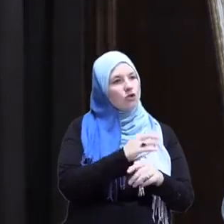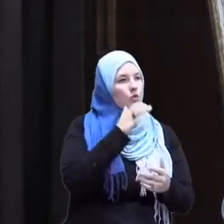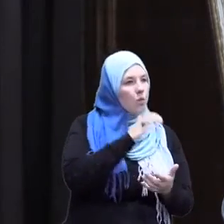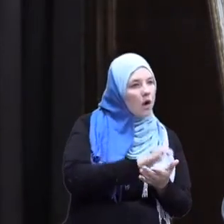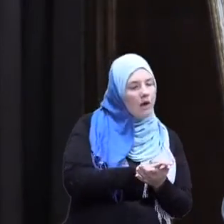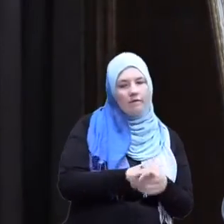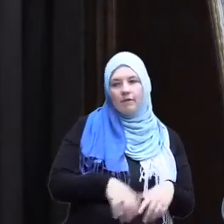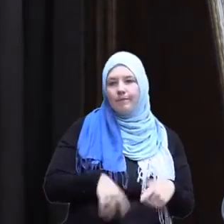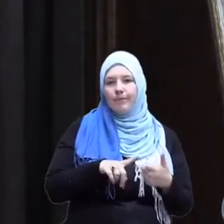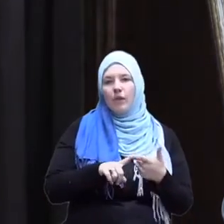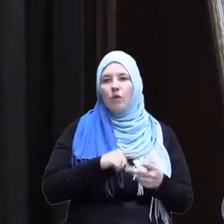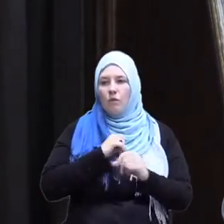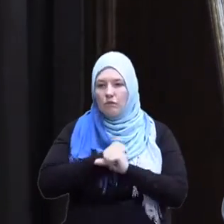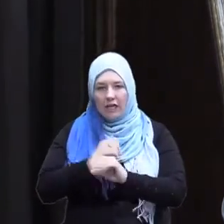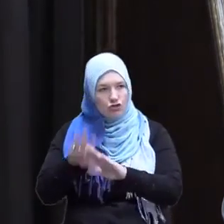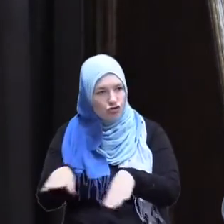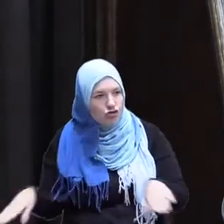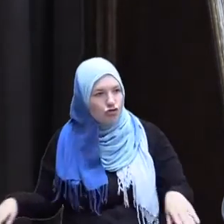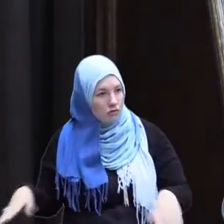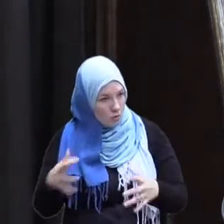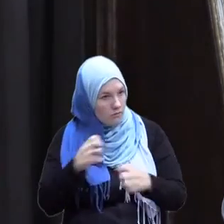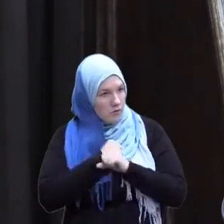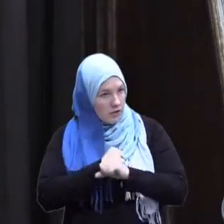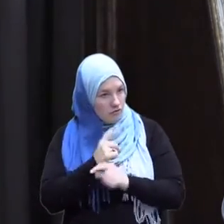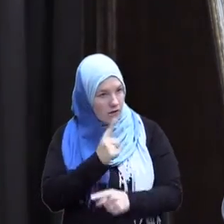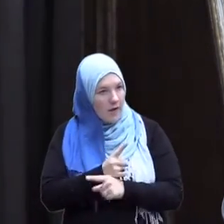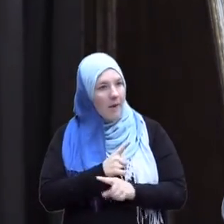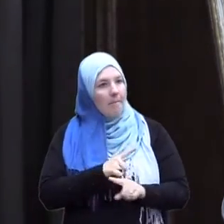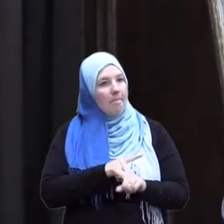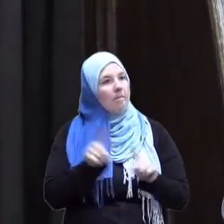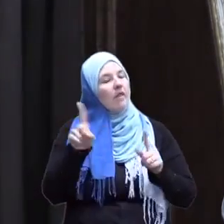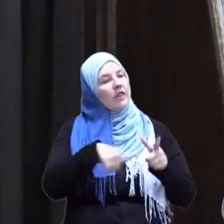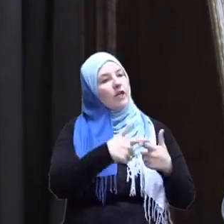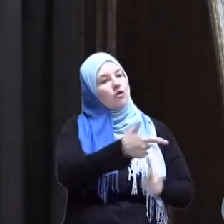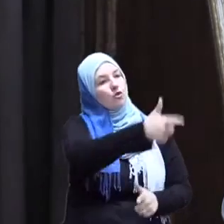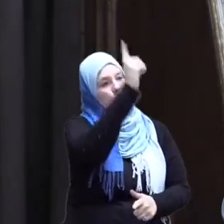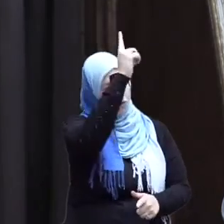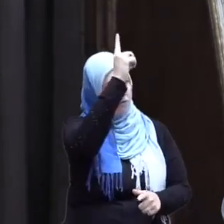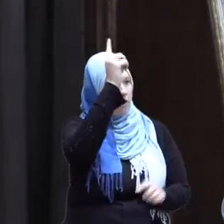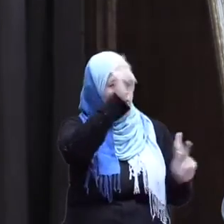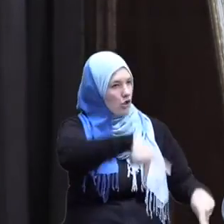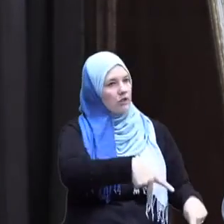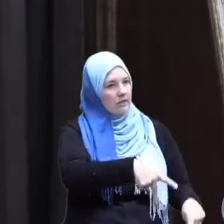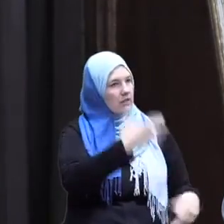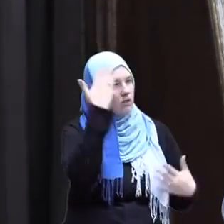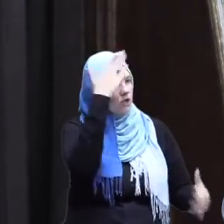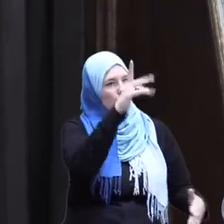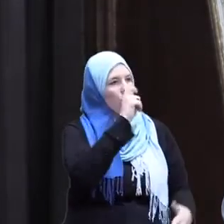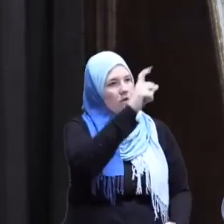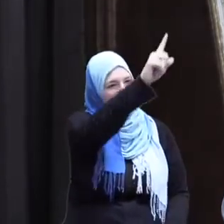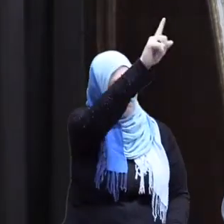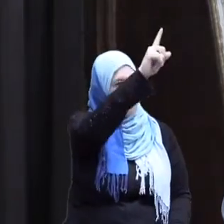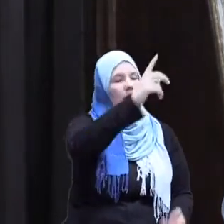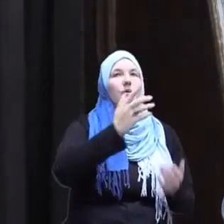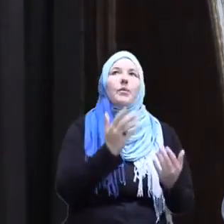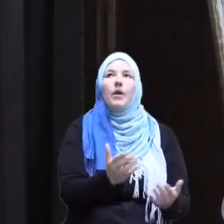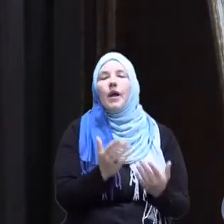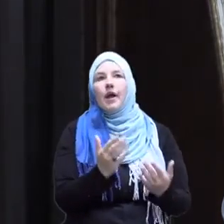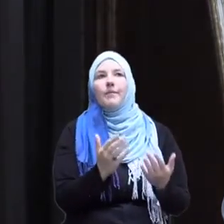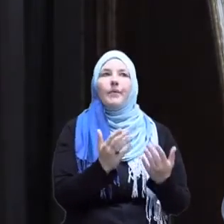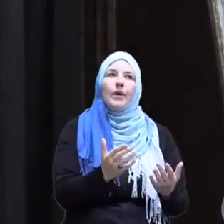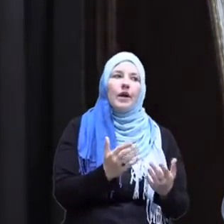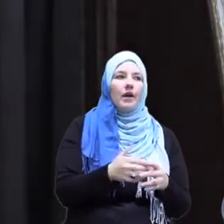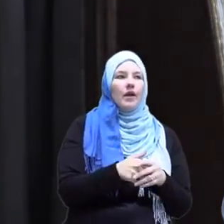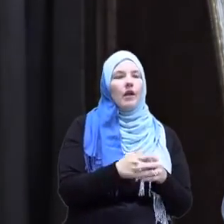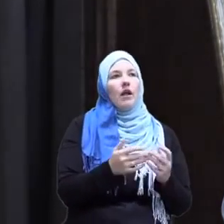go choose somebody who doesn't know Allah at all, and you keep praying, would